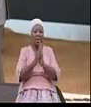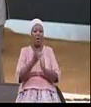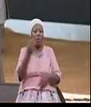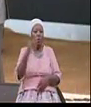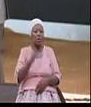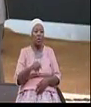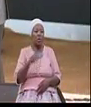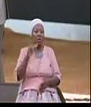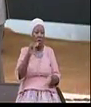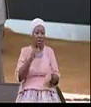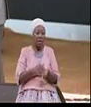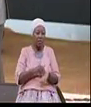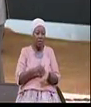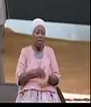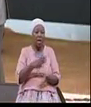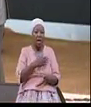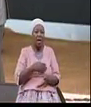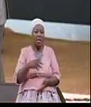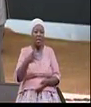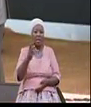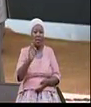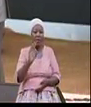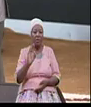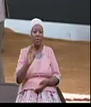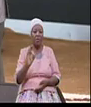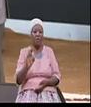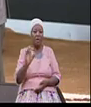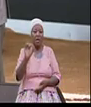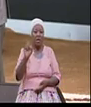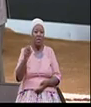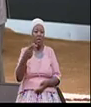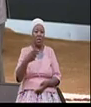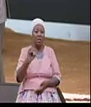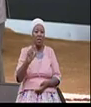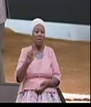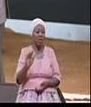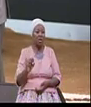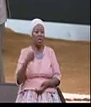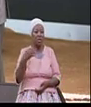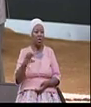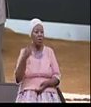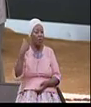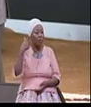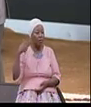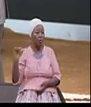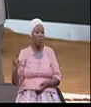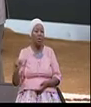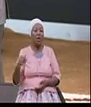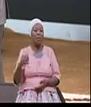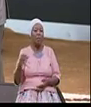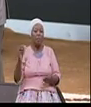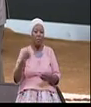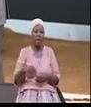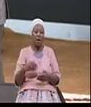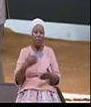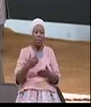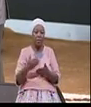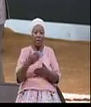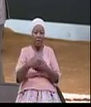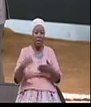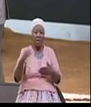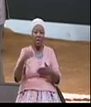1,700 shekels of gold, besides the ornaments and